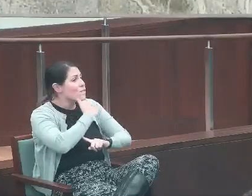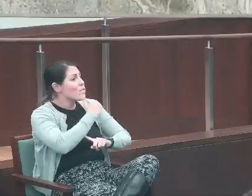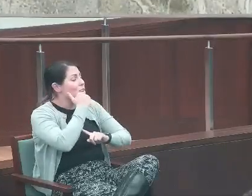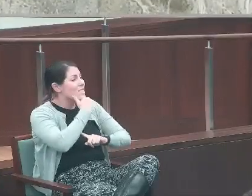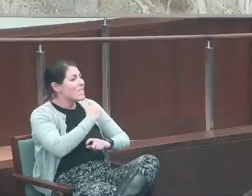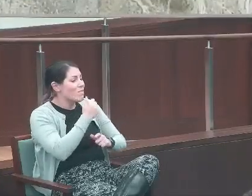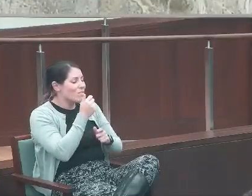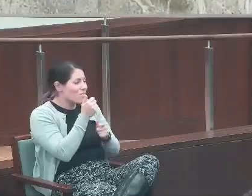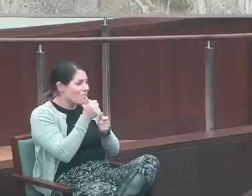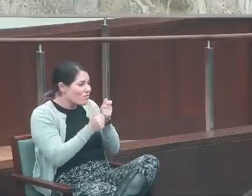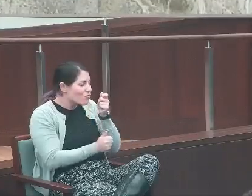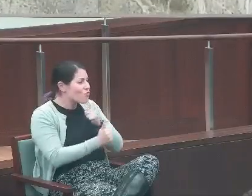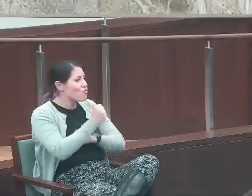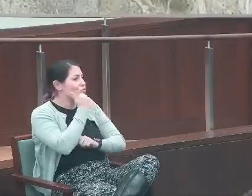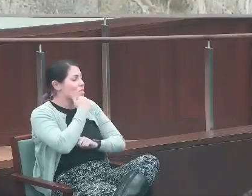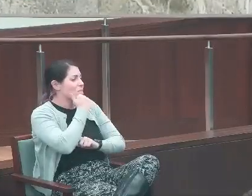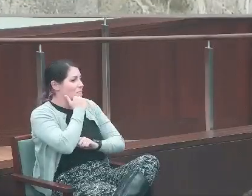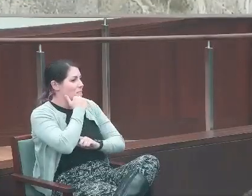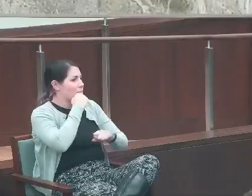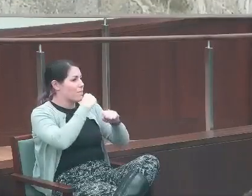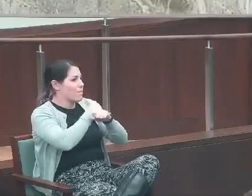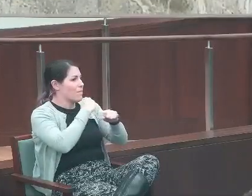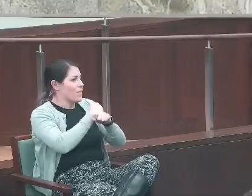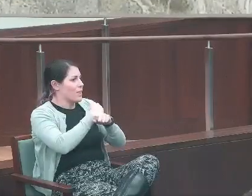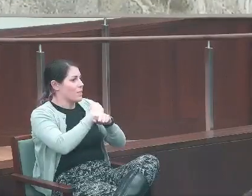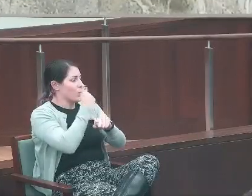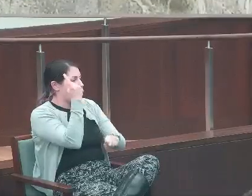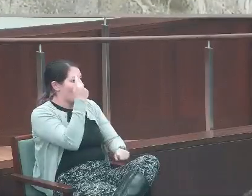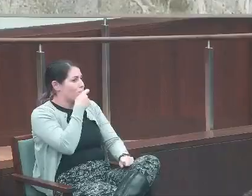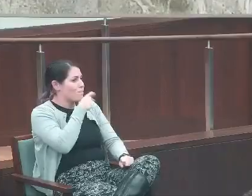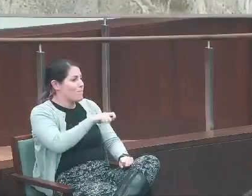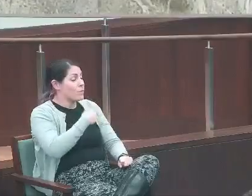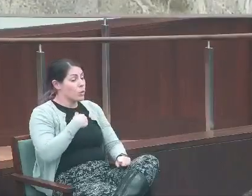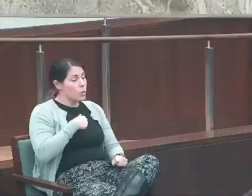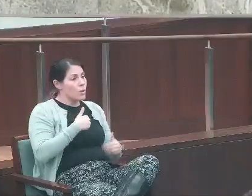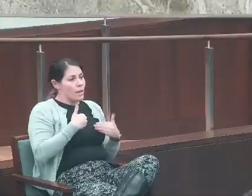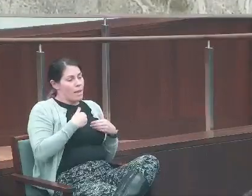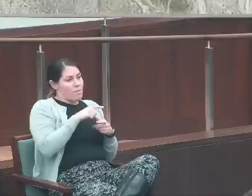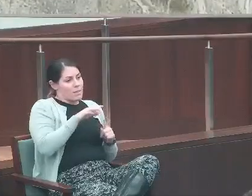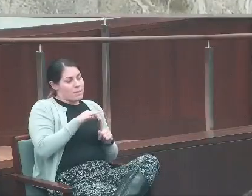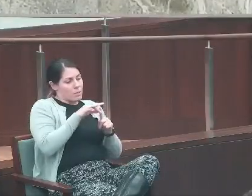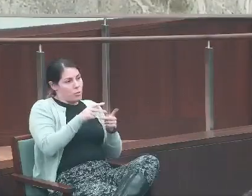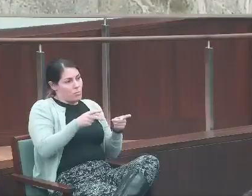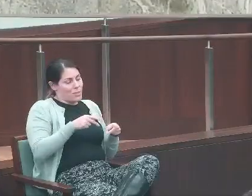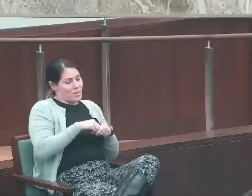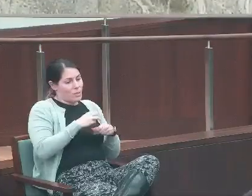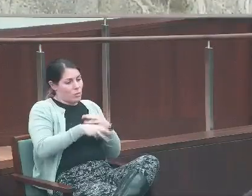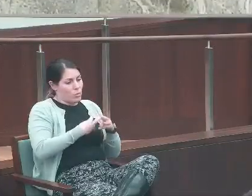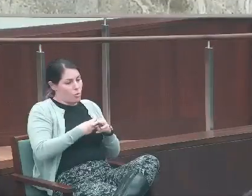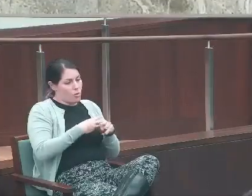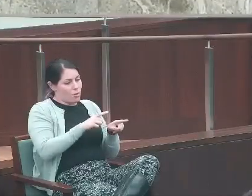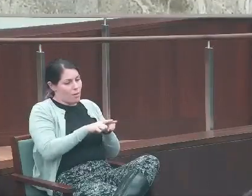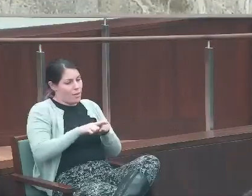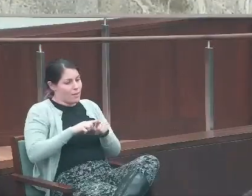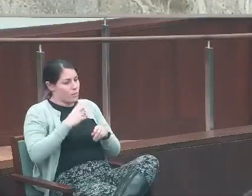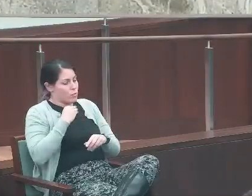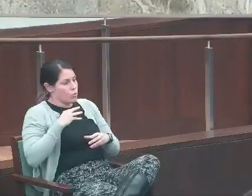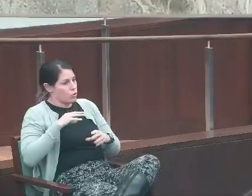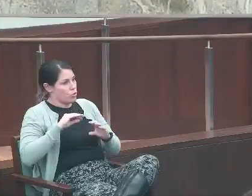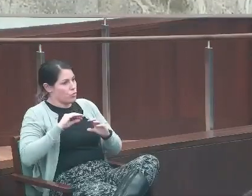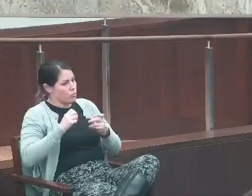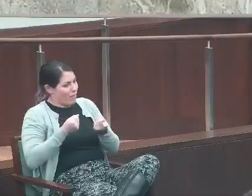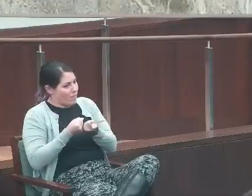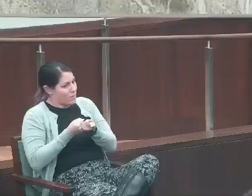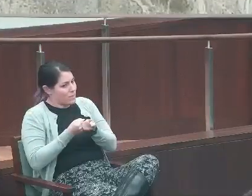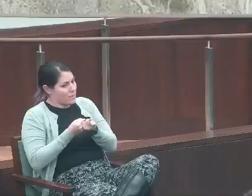we fight. We occupy a special place in the world of Jewish advocacy, miles from our nation's capital and